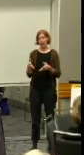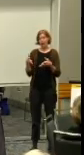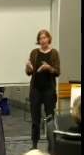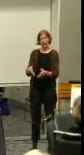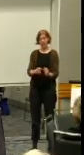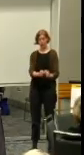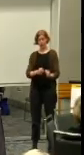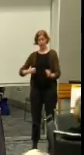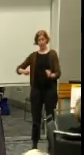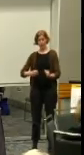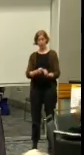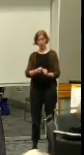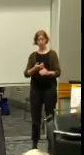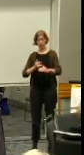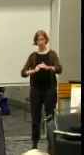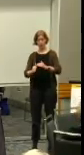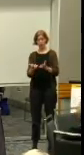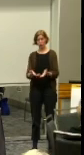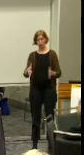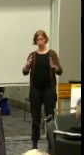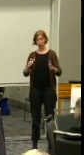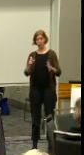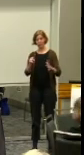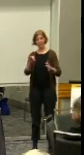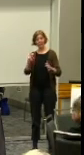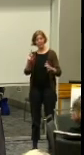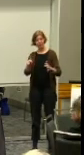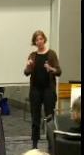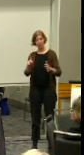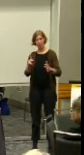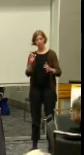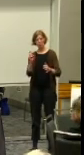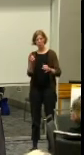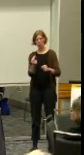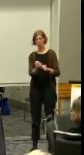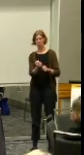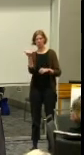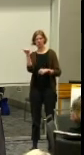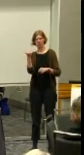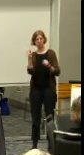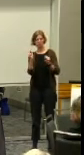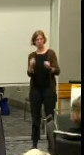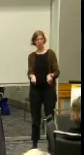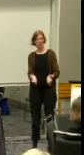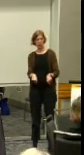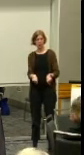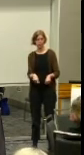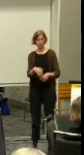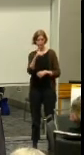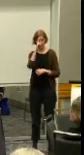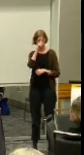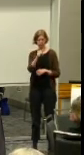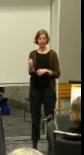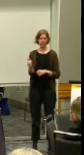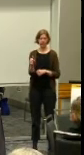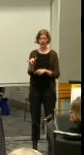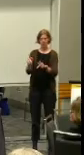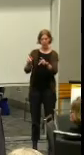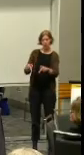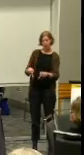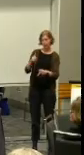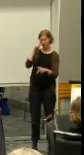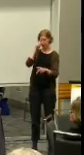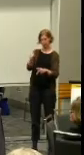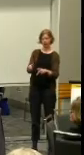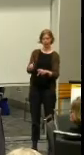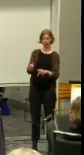can. If in the future they need that cabinet to be removed because they develop a disability that requires that, they can. In general, we want